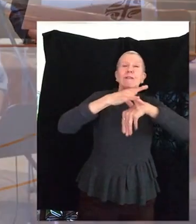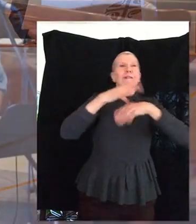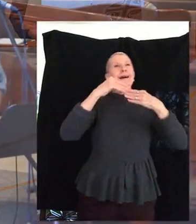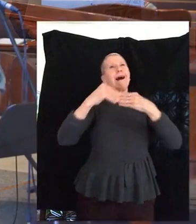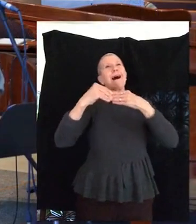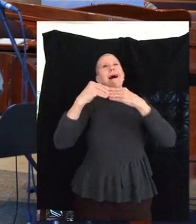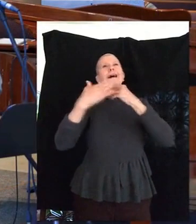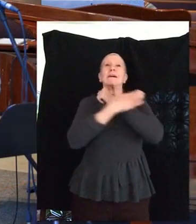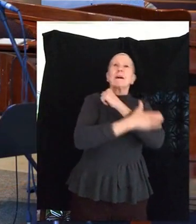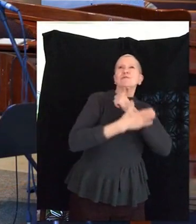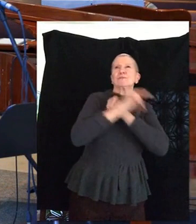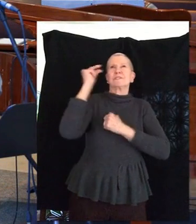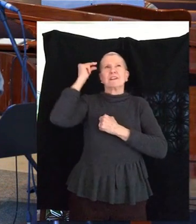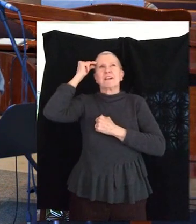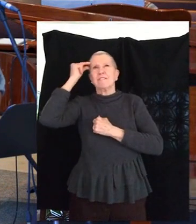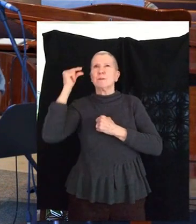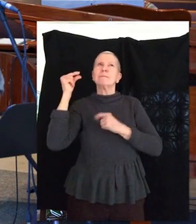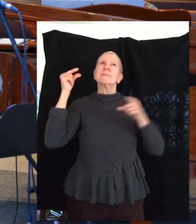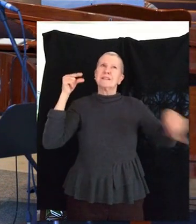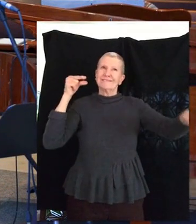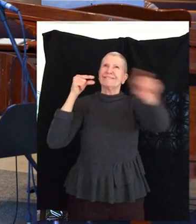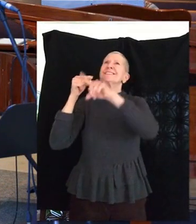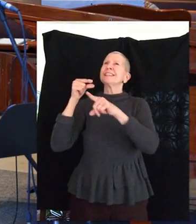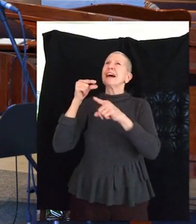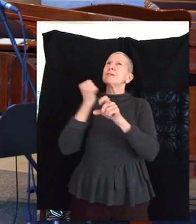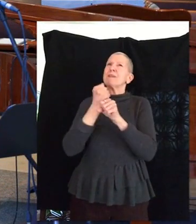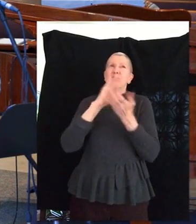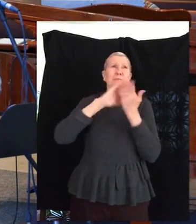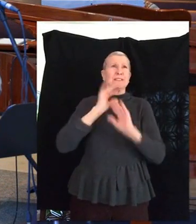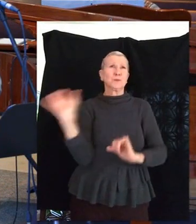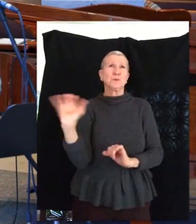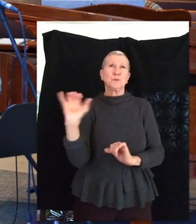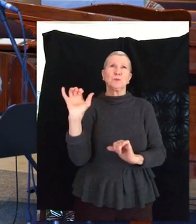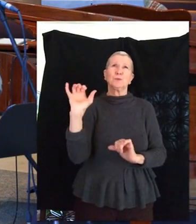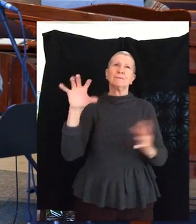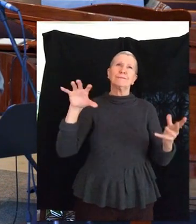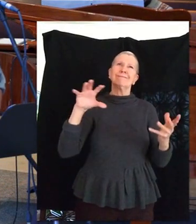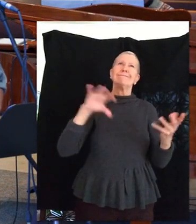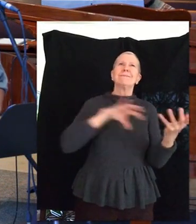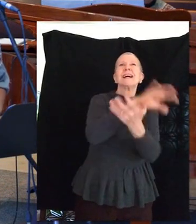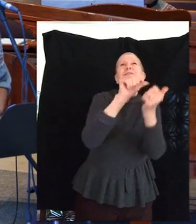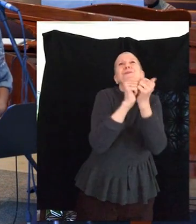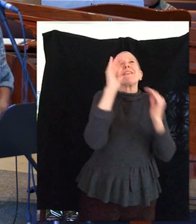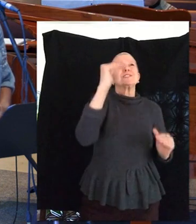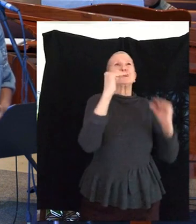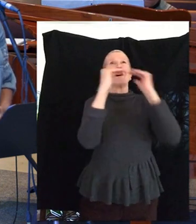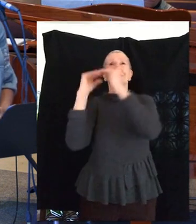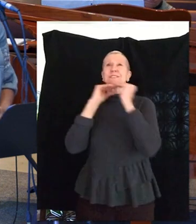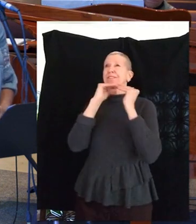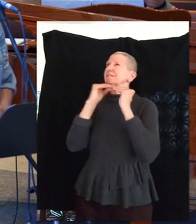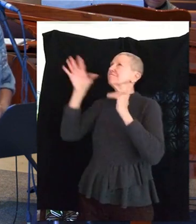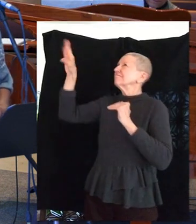lead in the ways that make for peace with justice. God of mercy, hear our